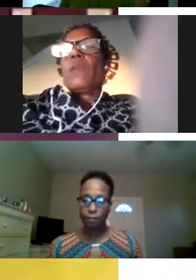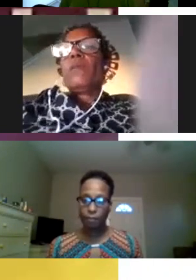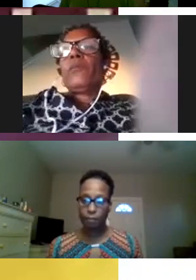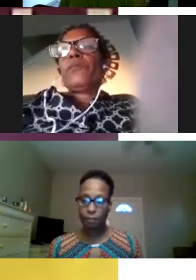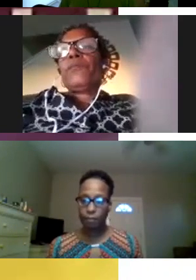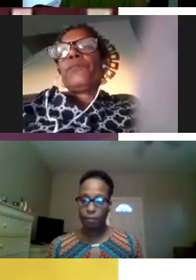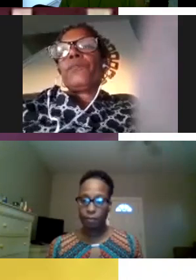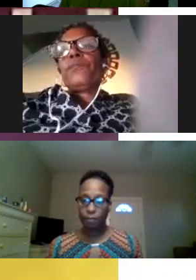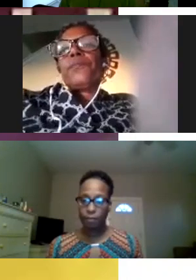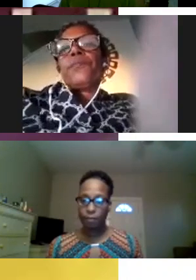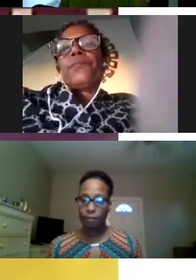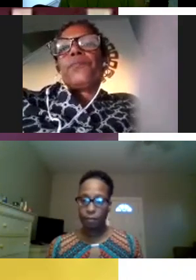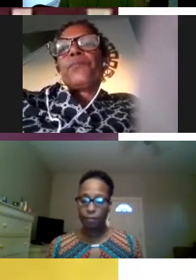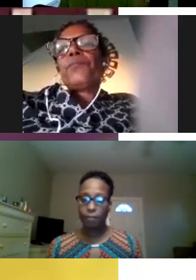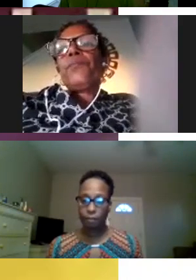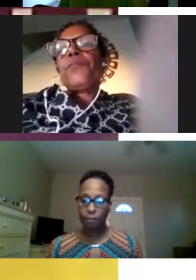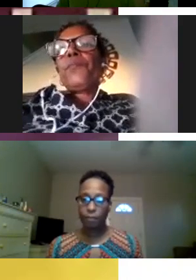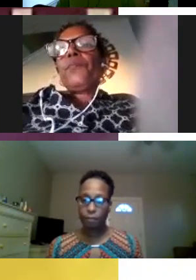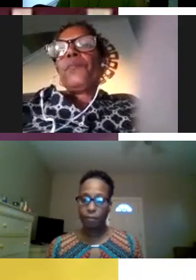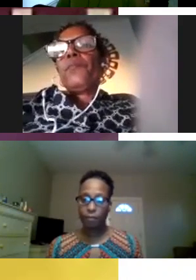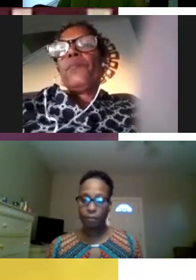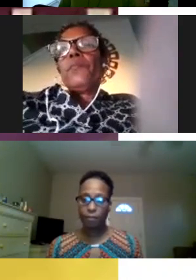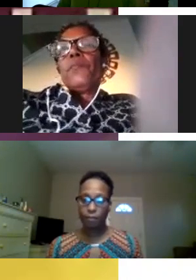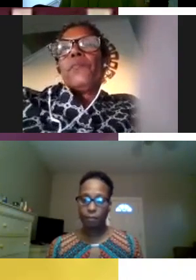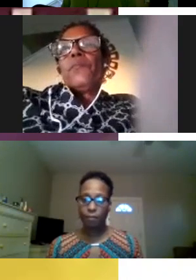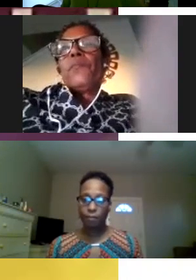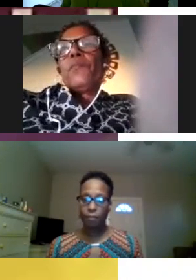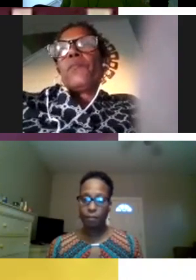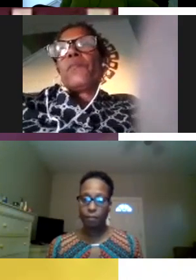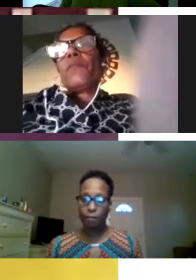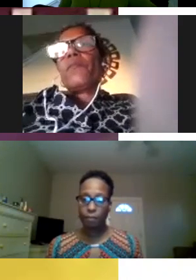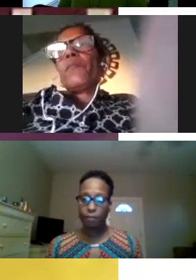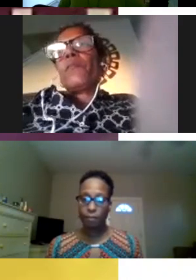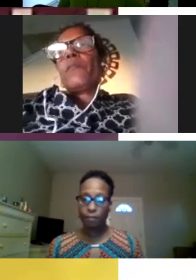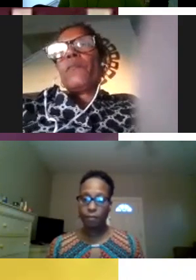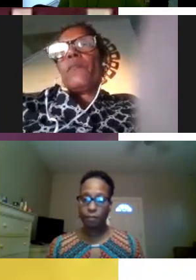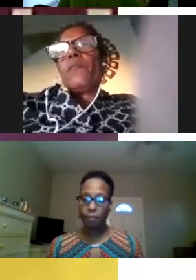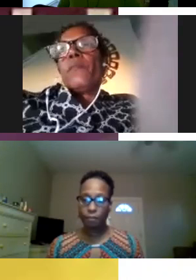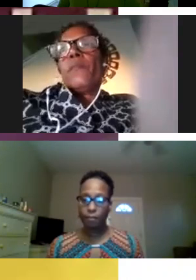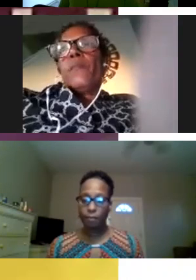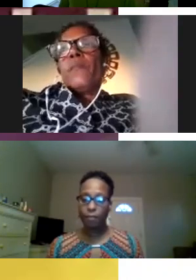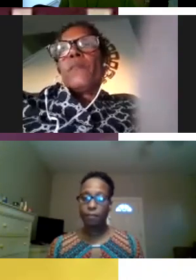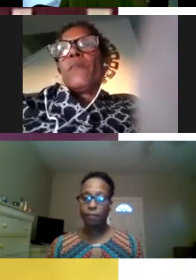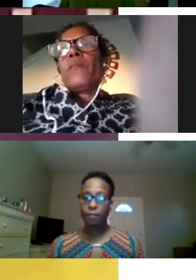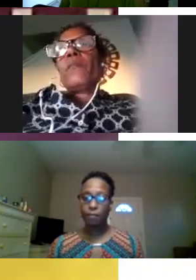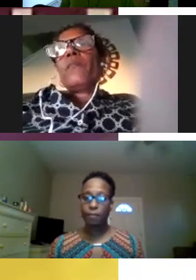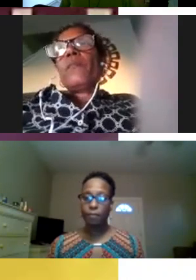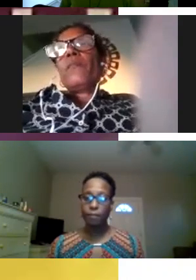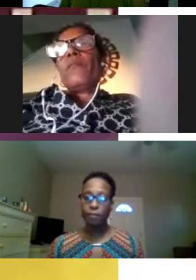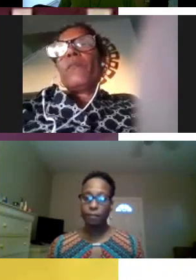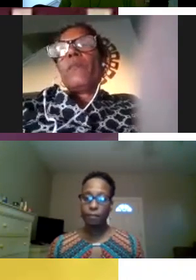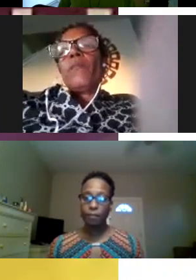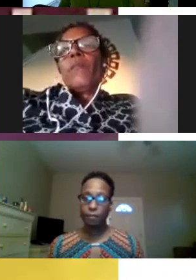of stigma and a lot of shame that goes into people who aren't able to access healthcare. And that's part of